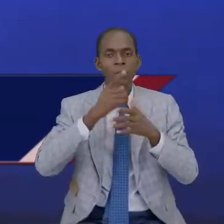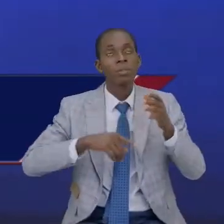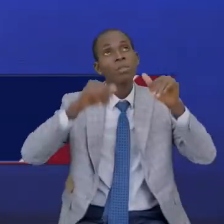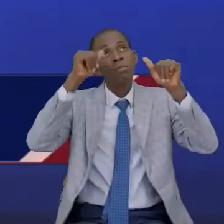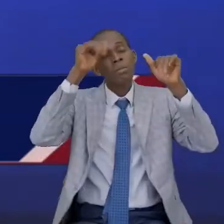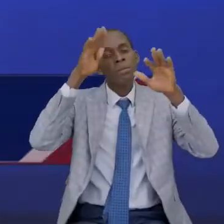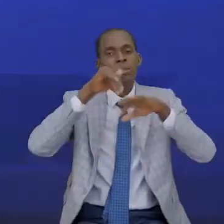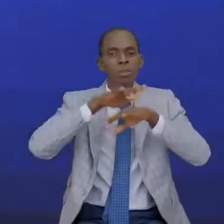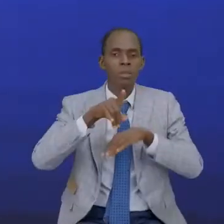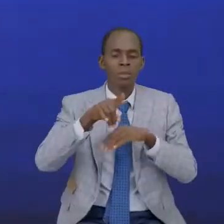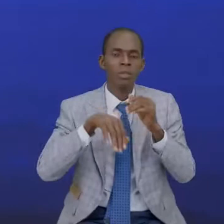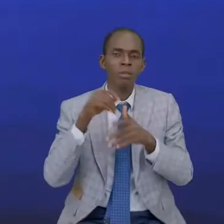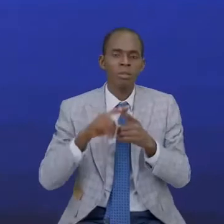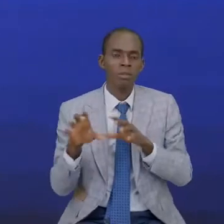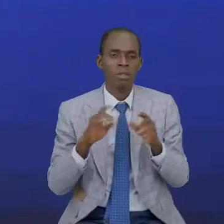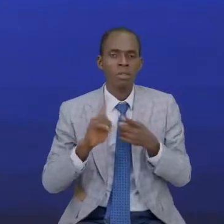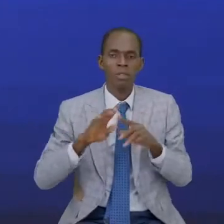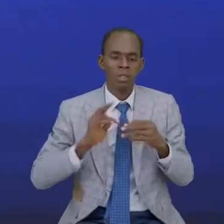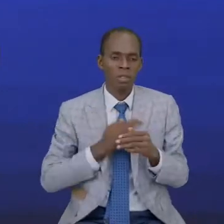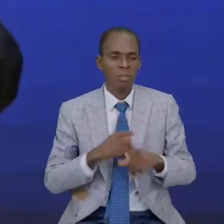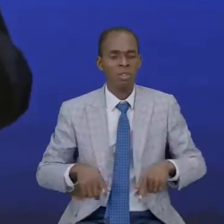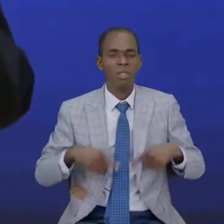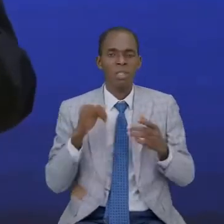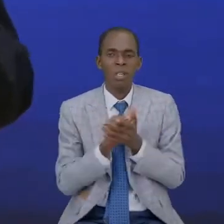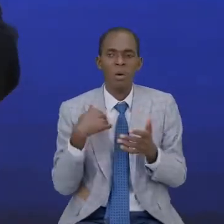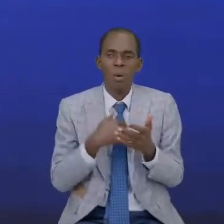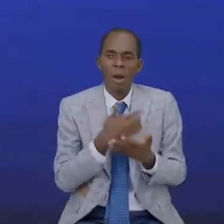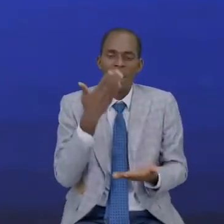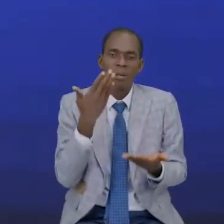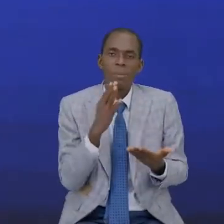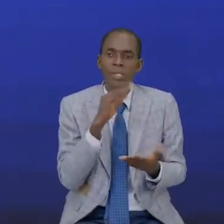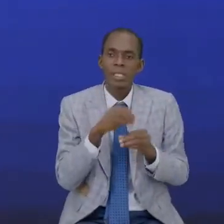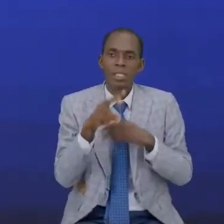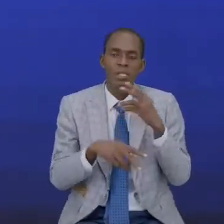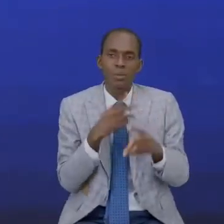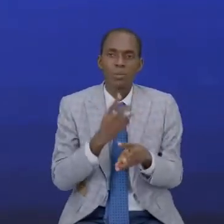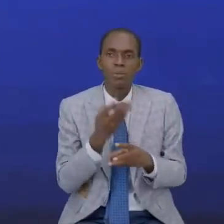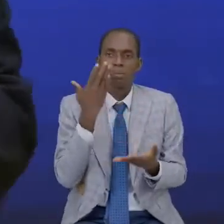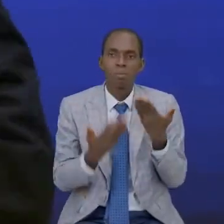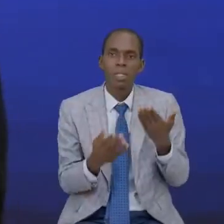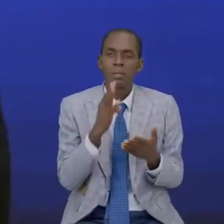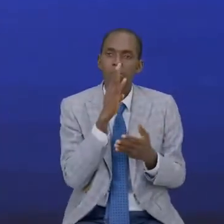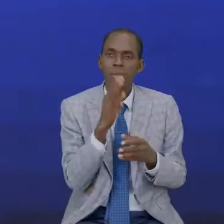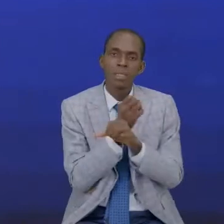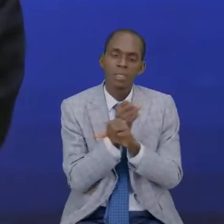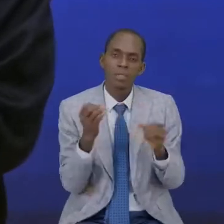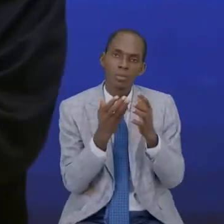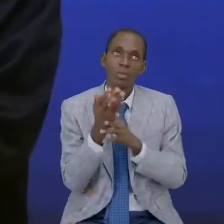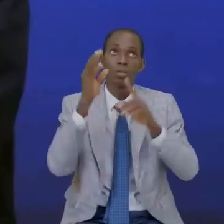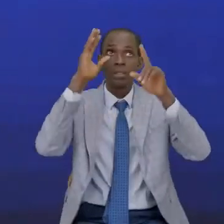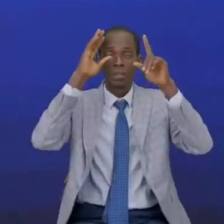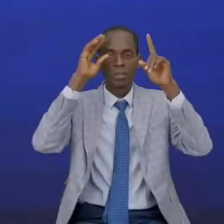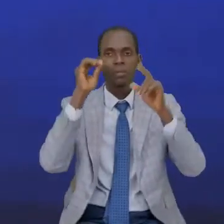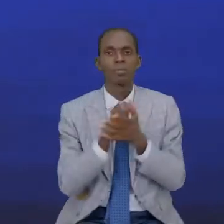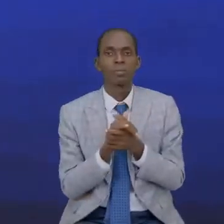Father sent him to do, to give us light, that we in the world might be saved through